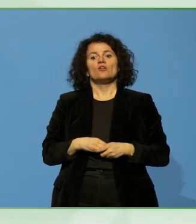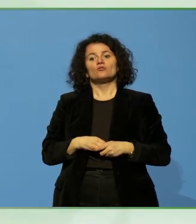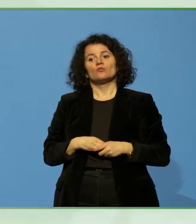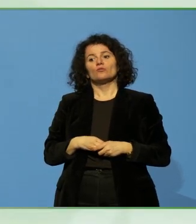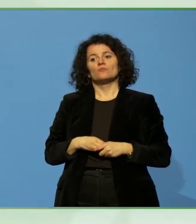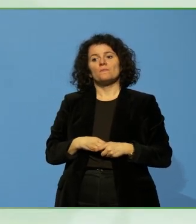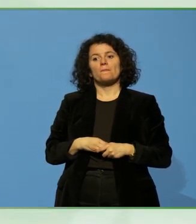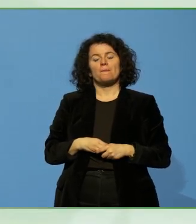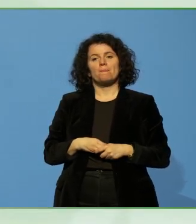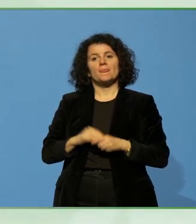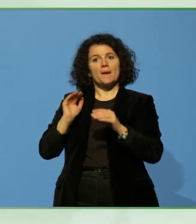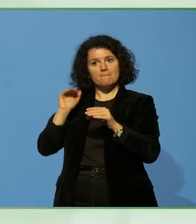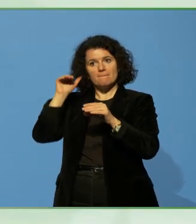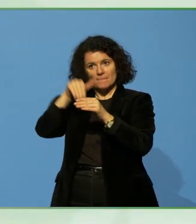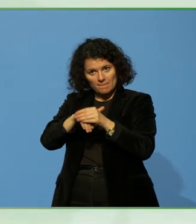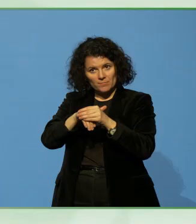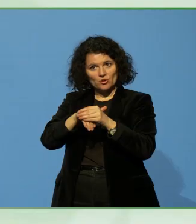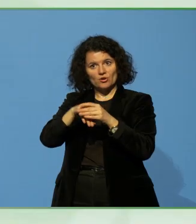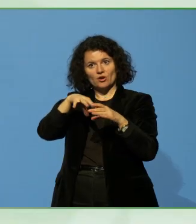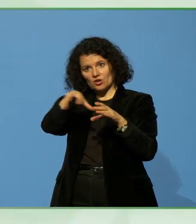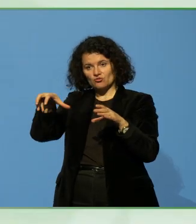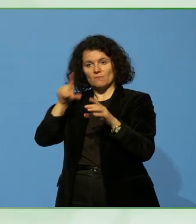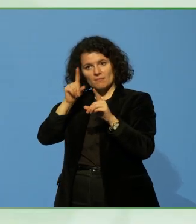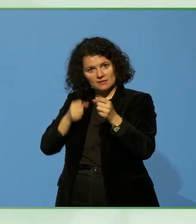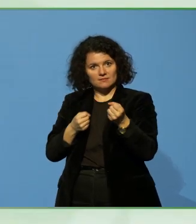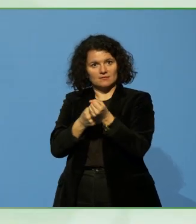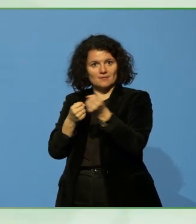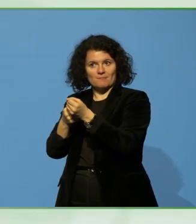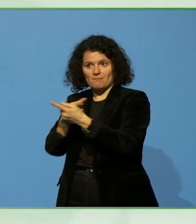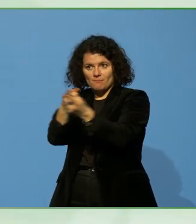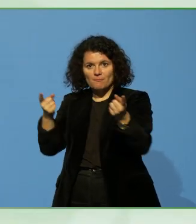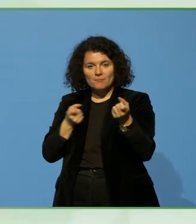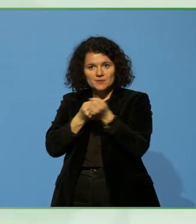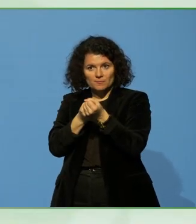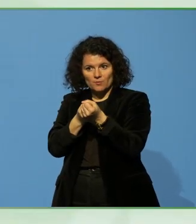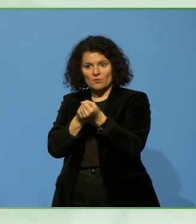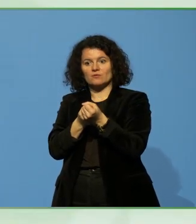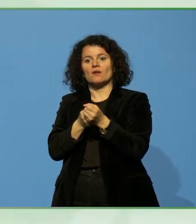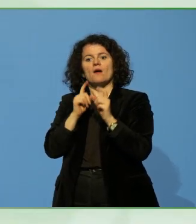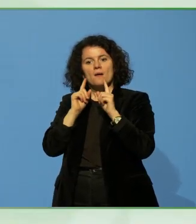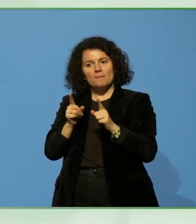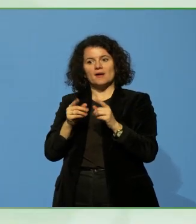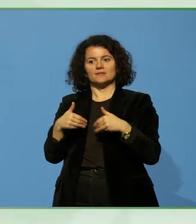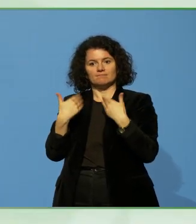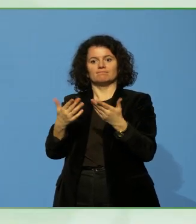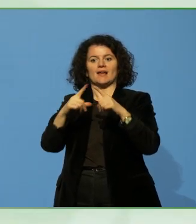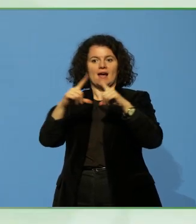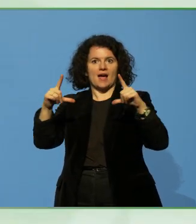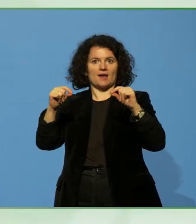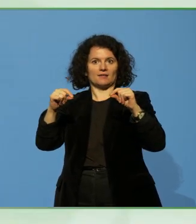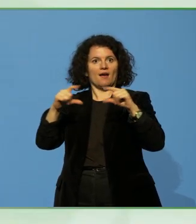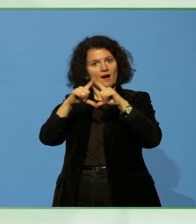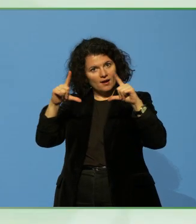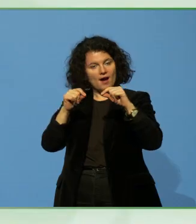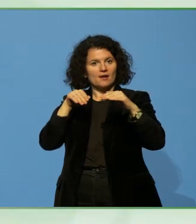there should be provided a card, that this is an obligation. One thing, all